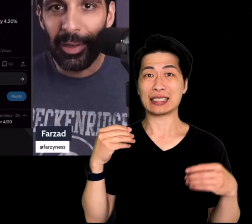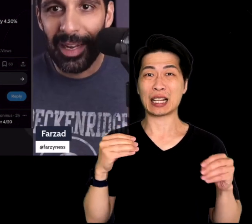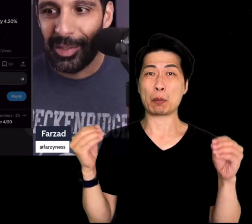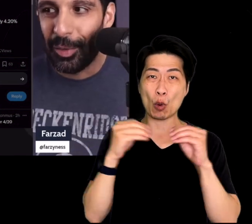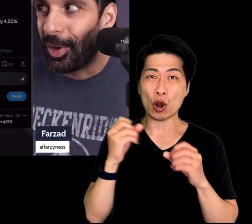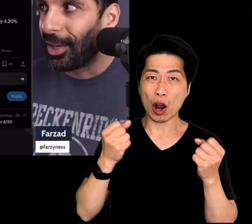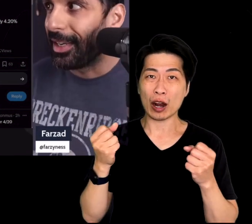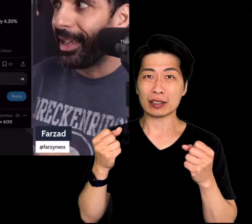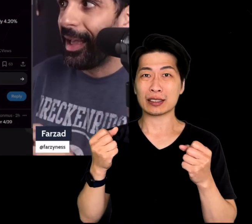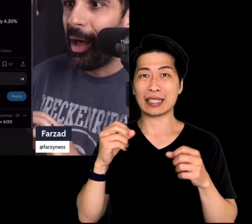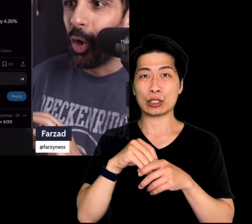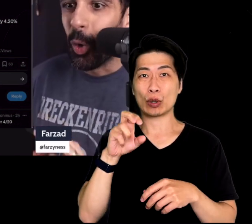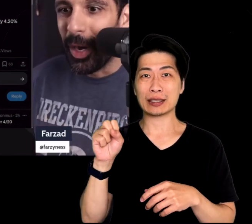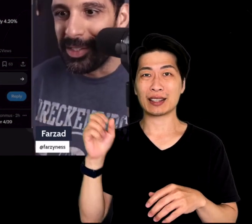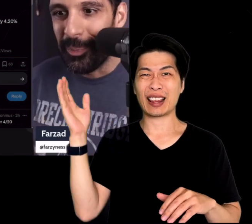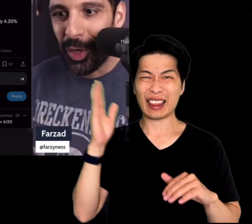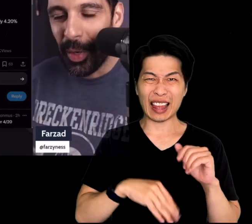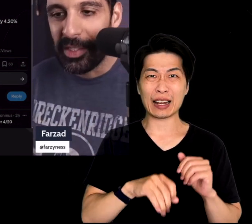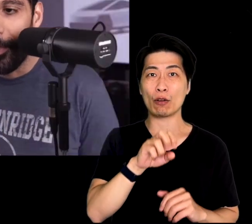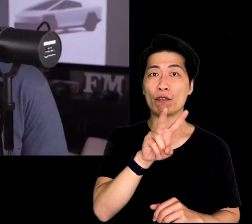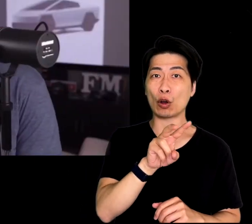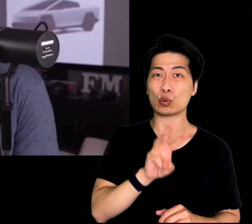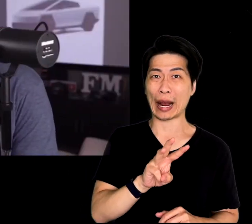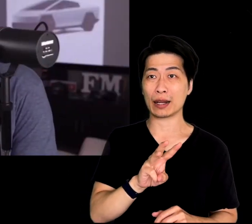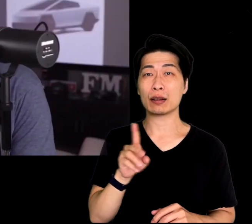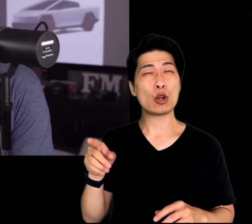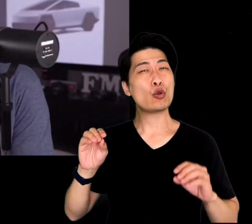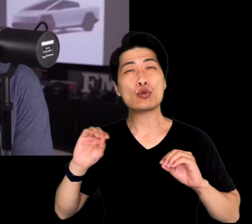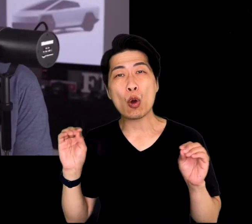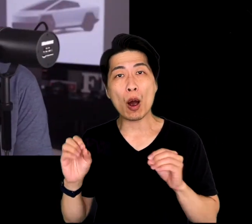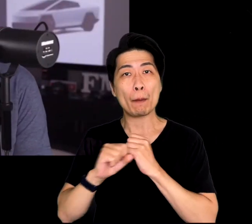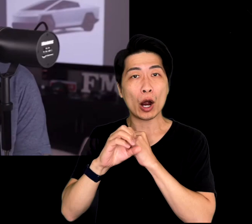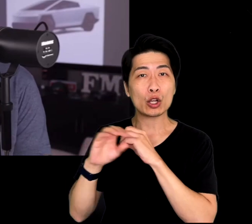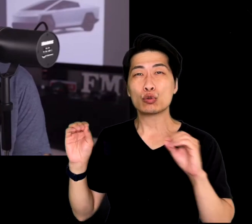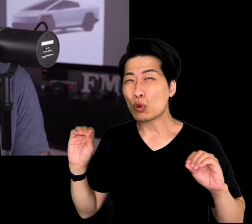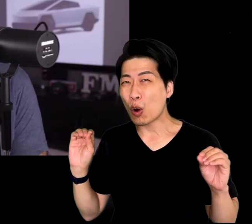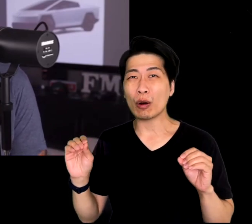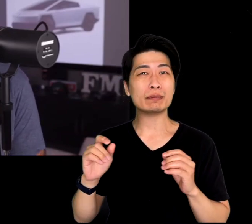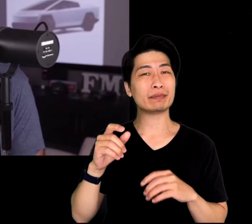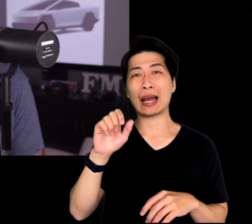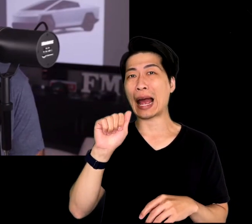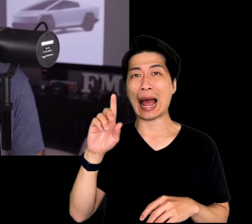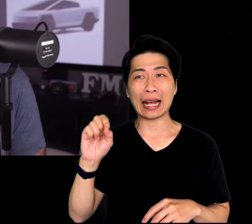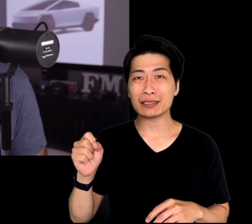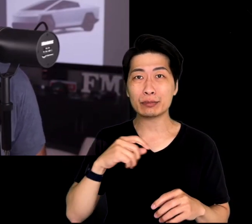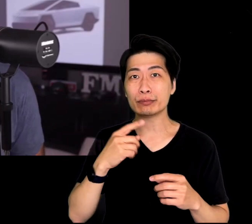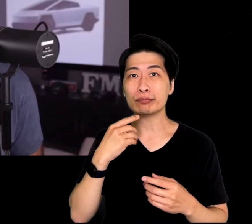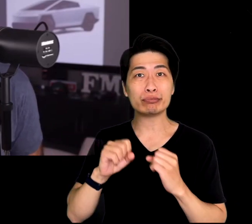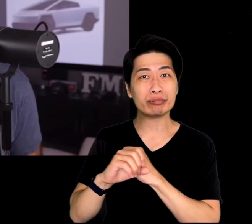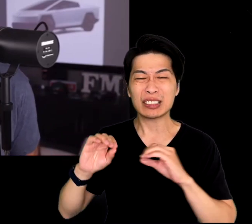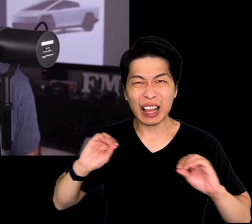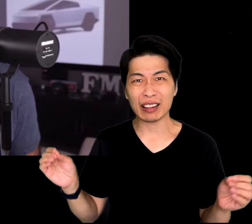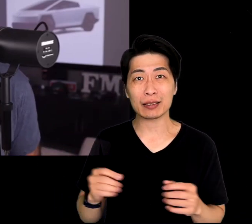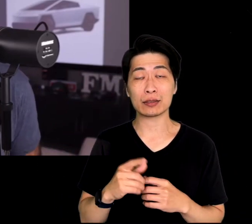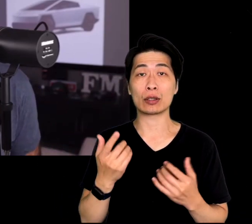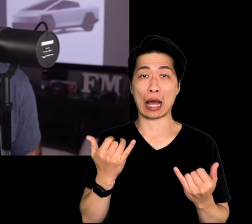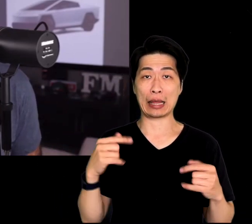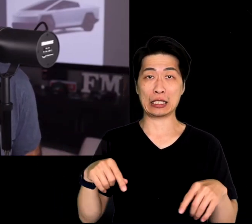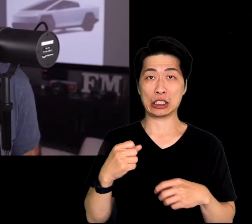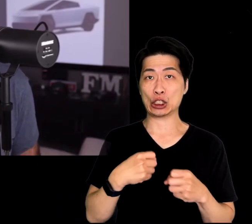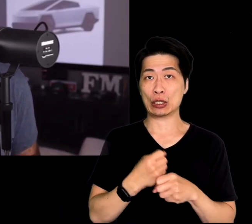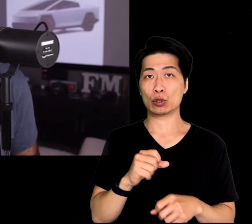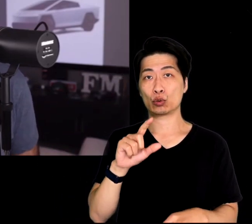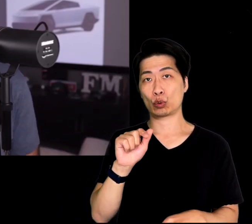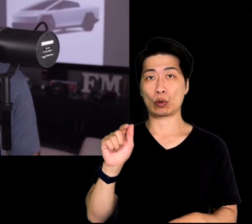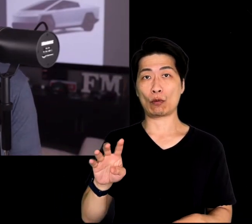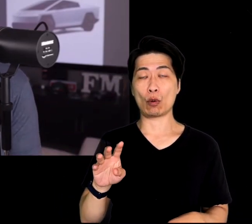no advertising or marketing. Crazy. Now, if we think about going forward into 2024, I actually think this trend